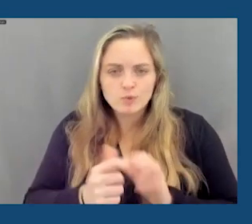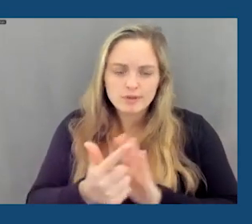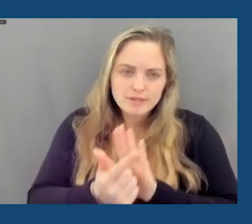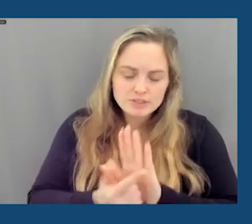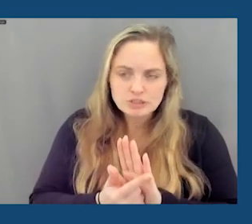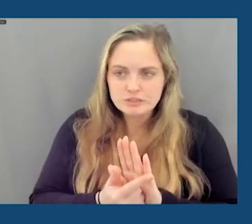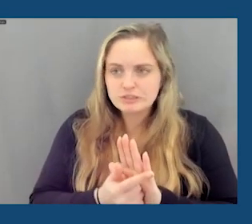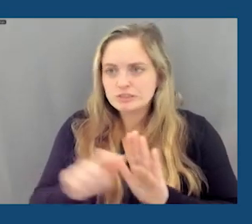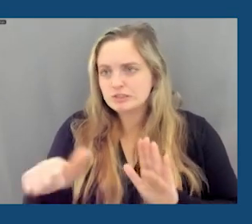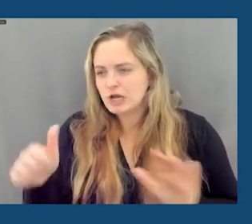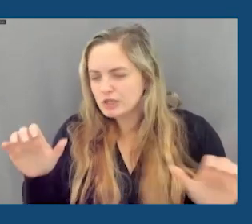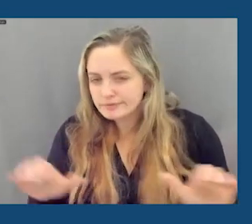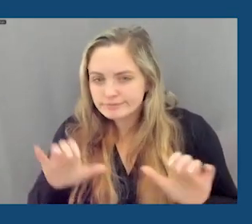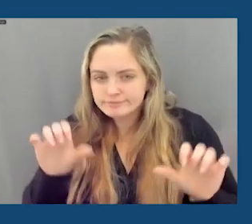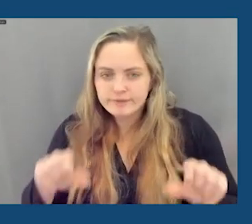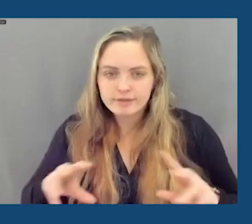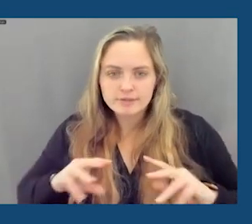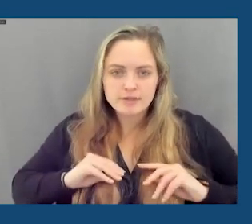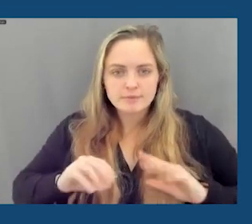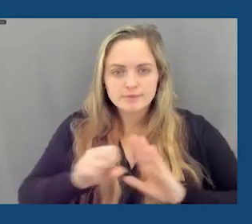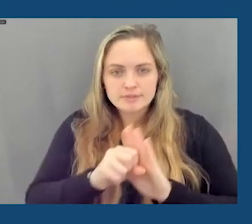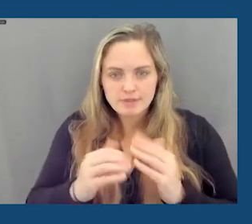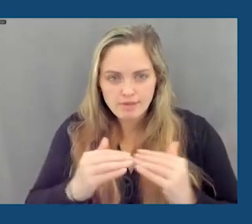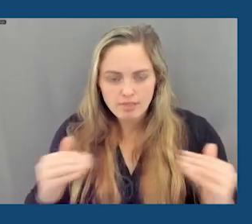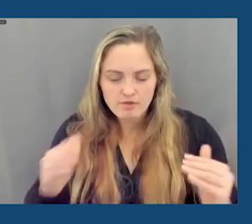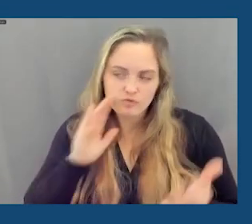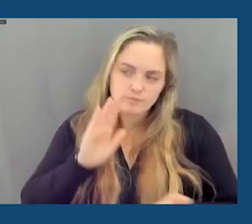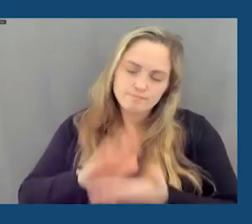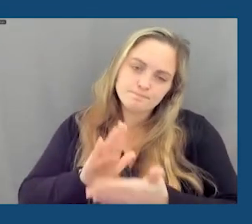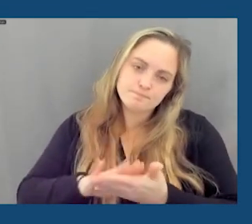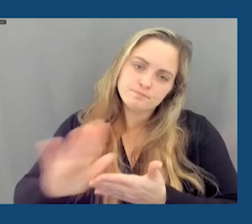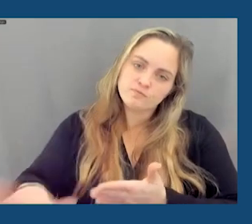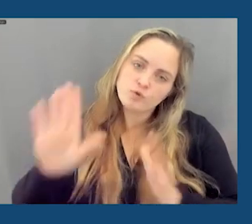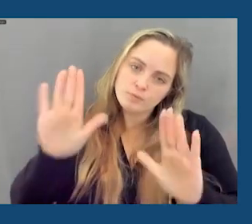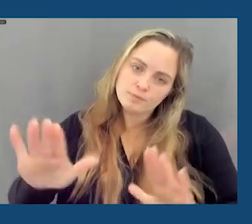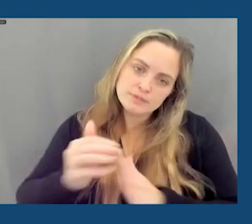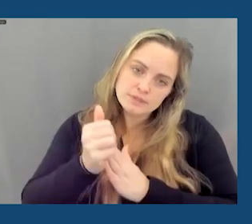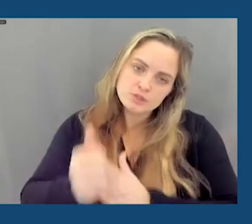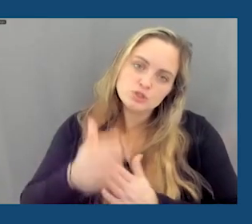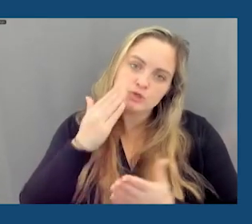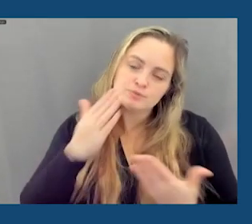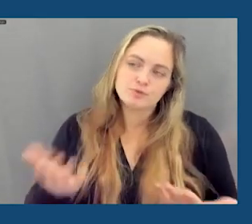other actions that we could take at the state level. So I want to commend her for her extraordinary leadership as well. So thank you very much.